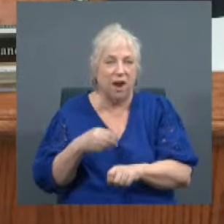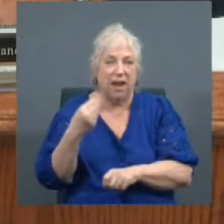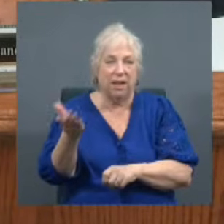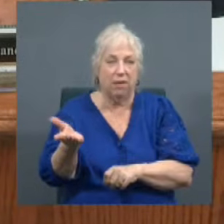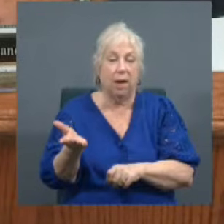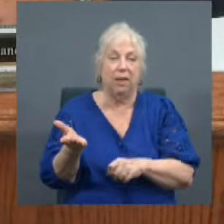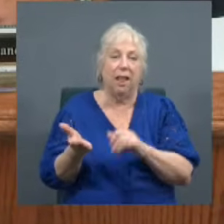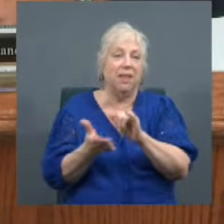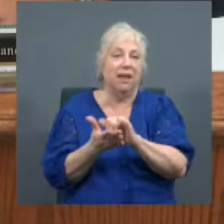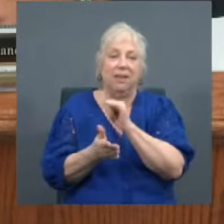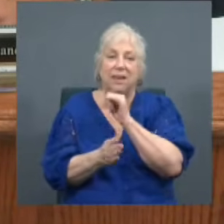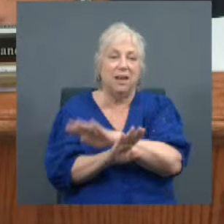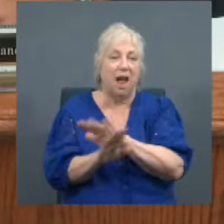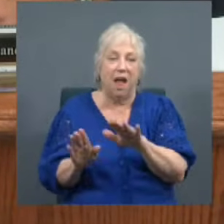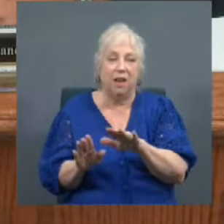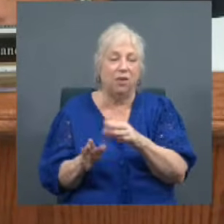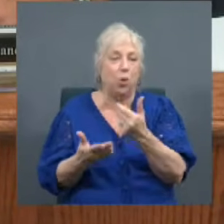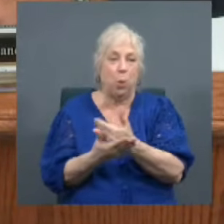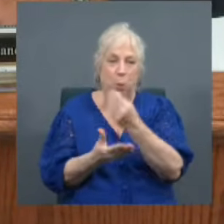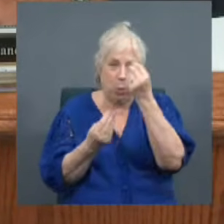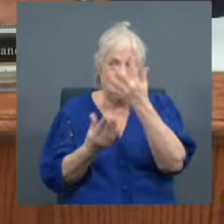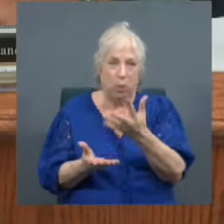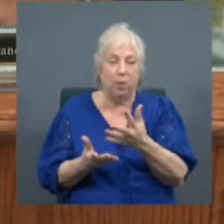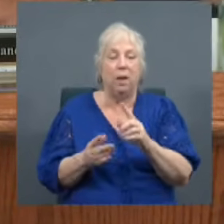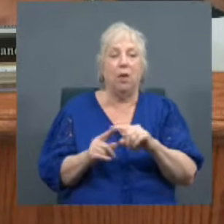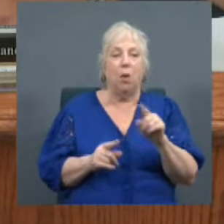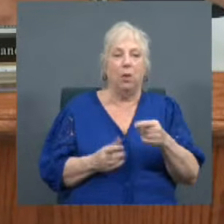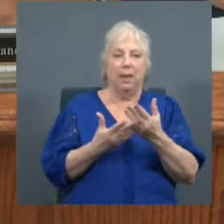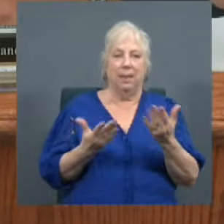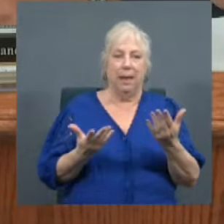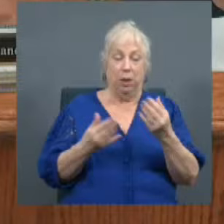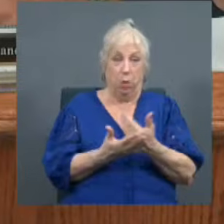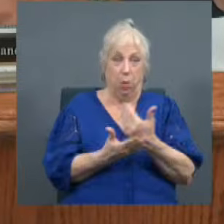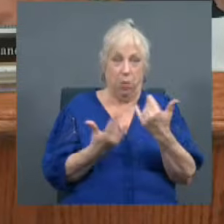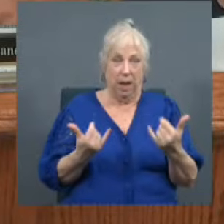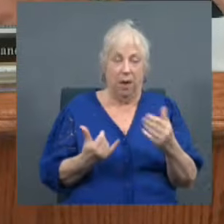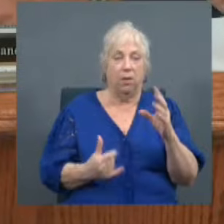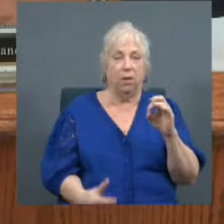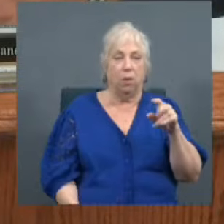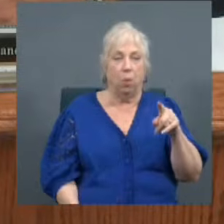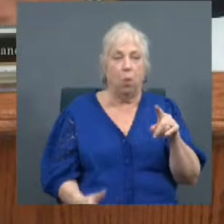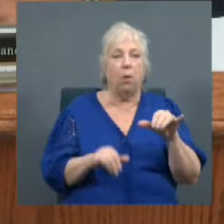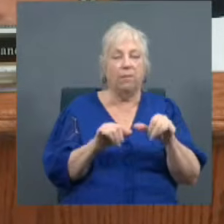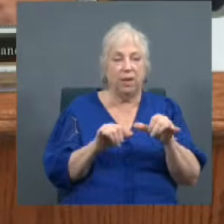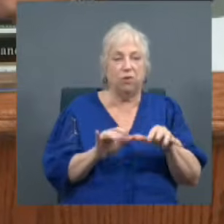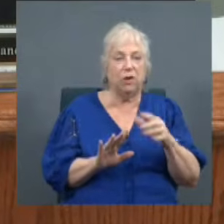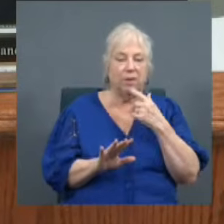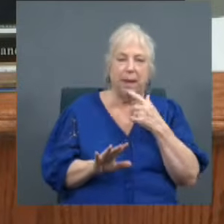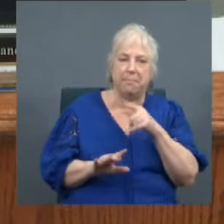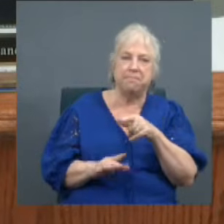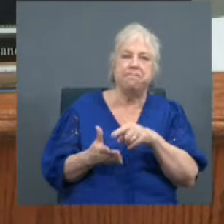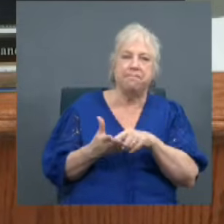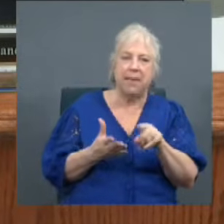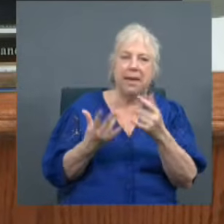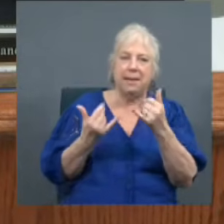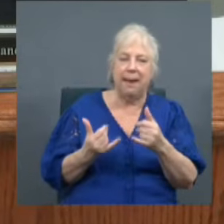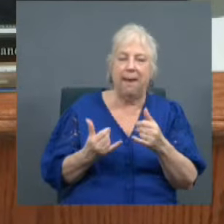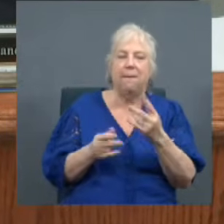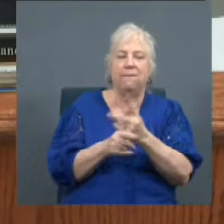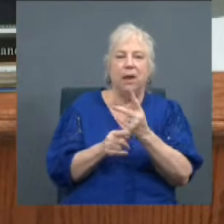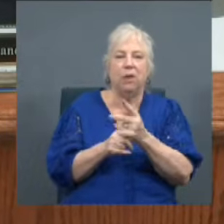is now the U.S. Corps of Engineers have said, pay up now. You guys figure out your legal fees